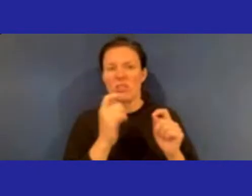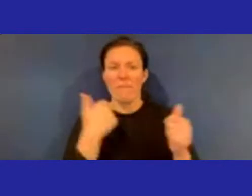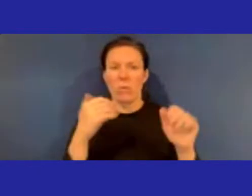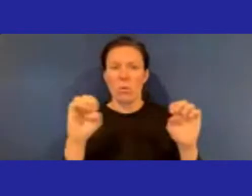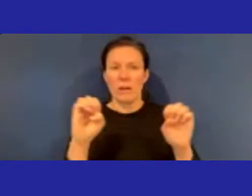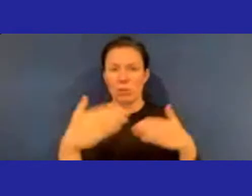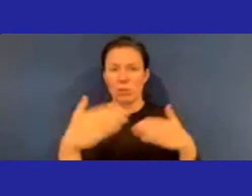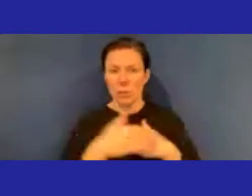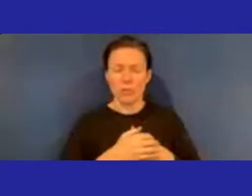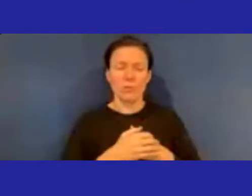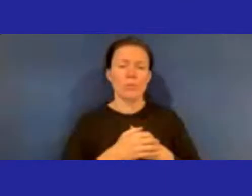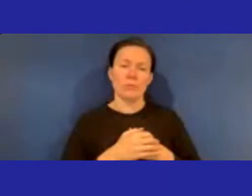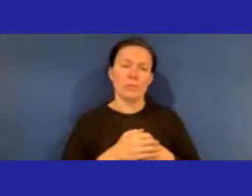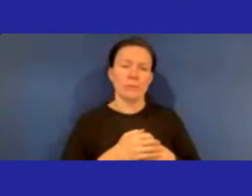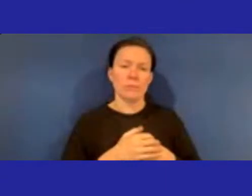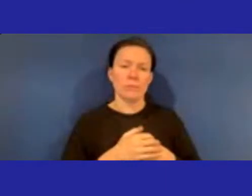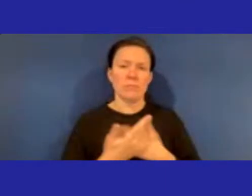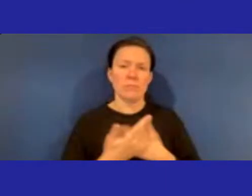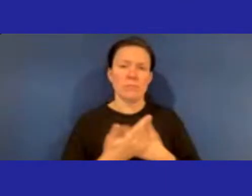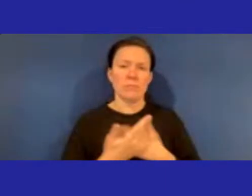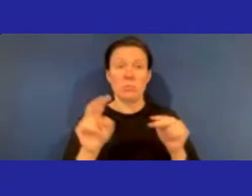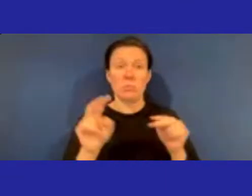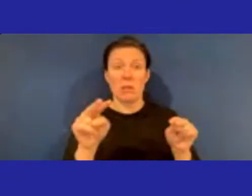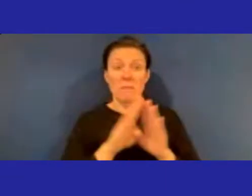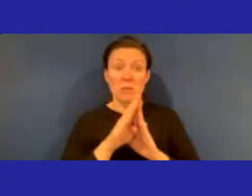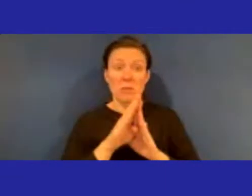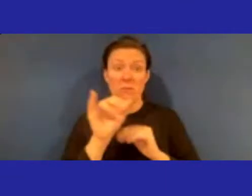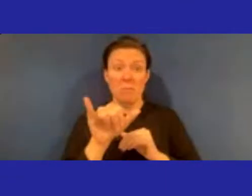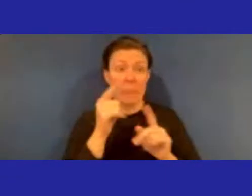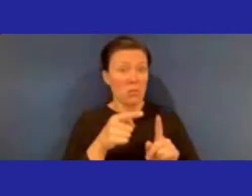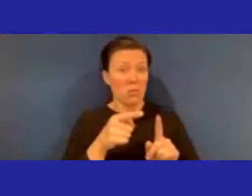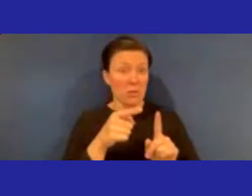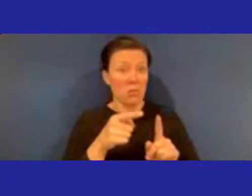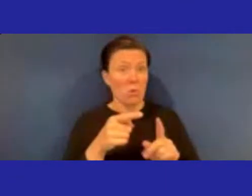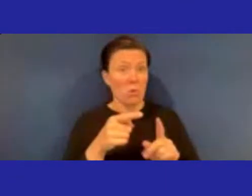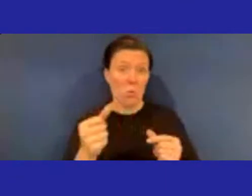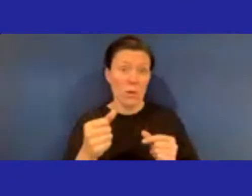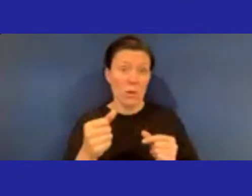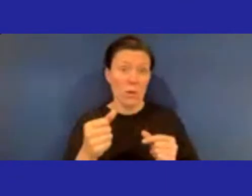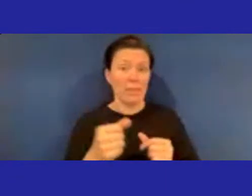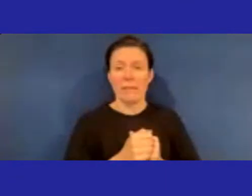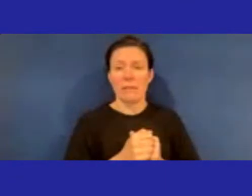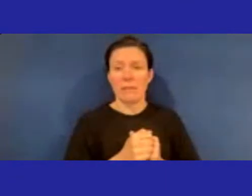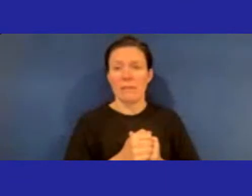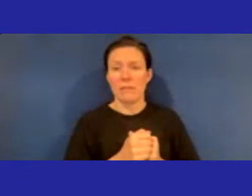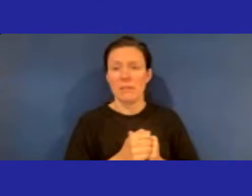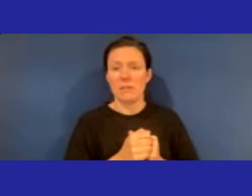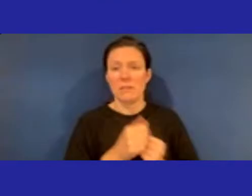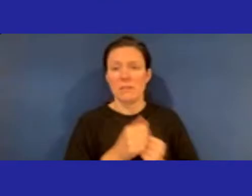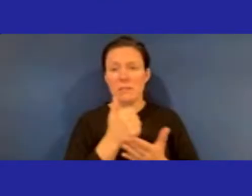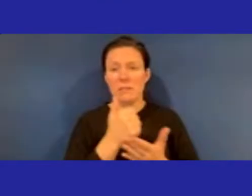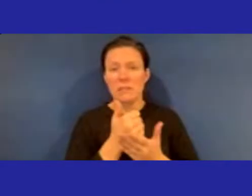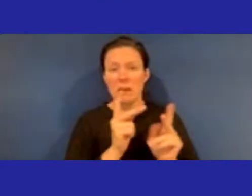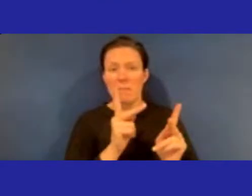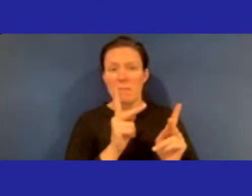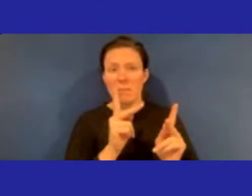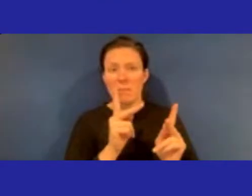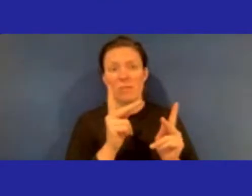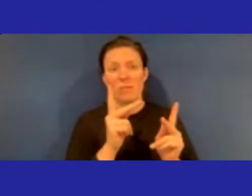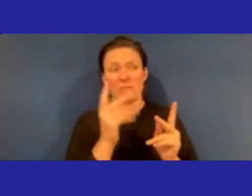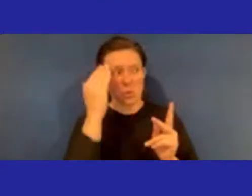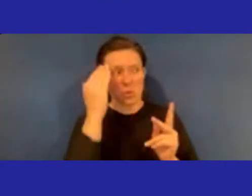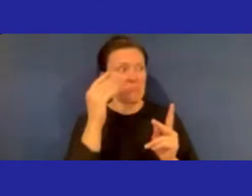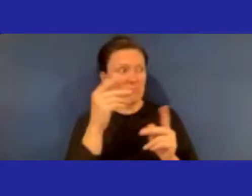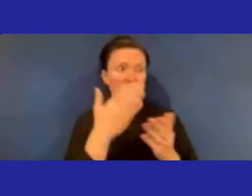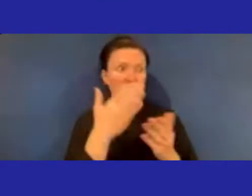us really developing on this goal quickly so that people understand that we're offering this service and that they're more prone to use